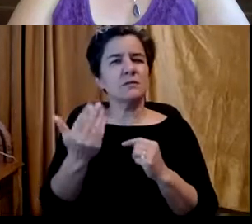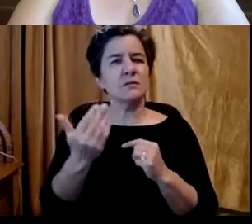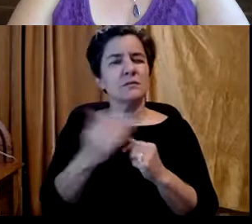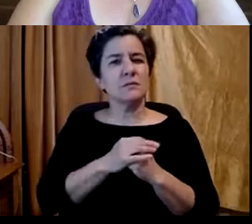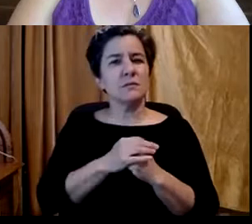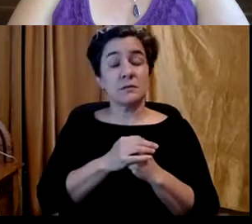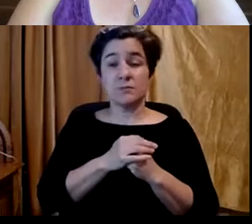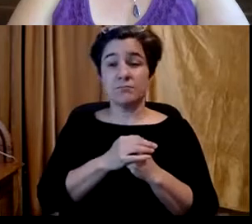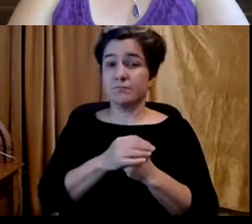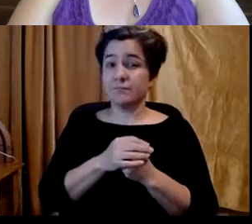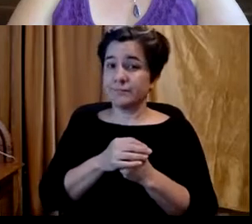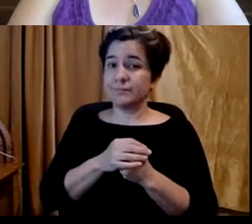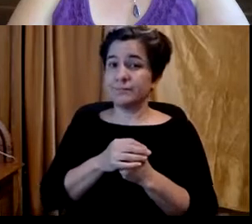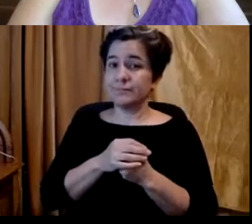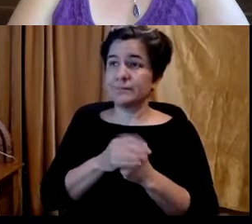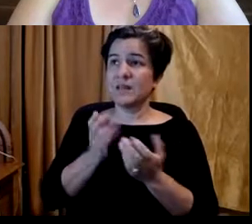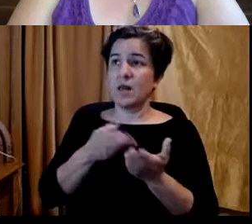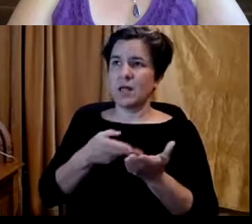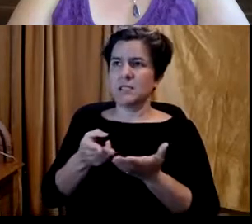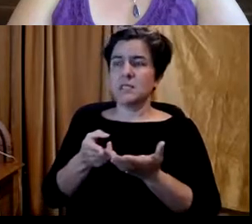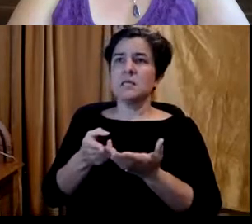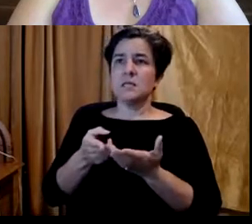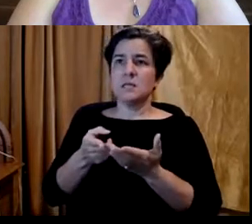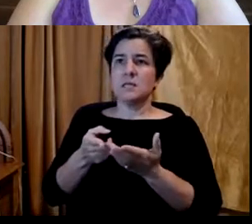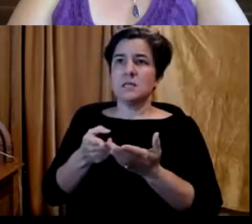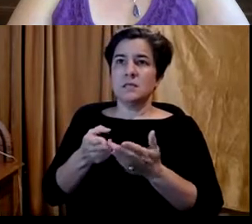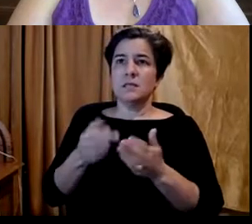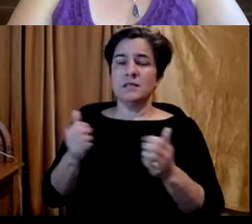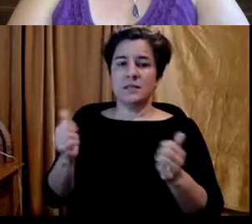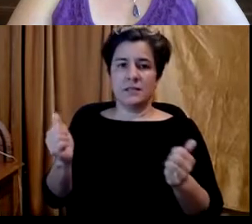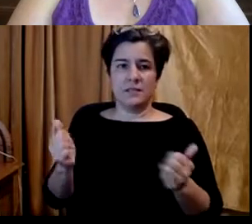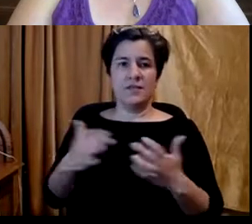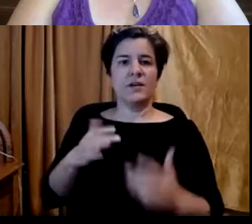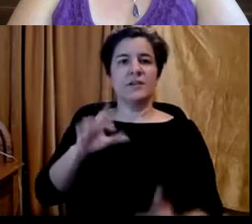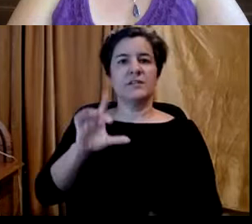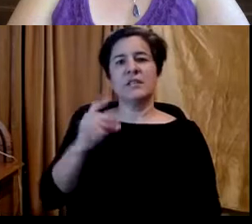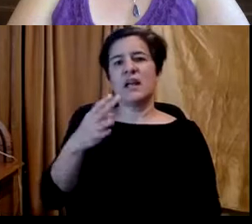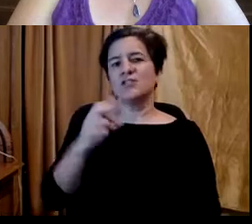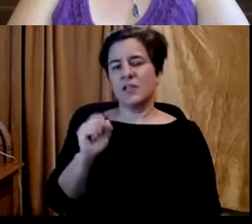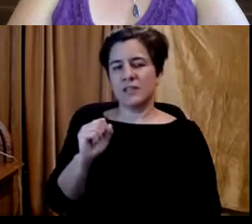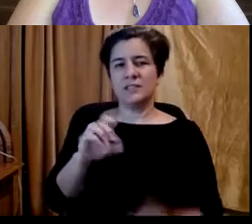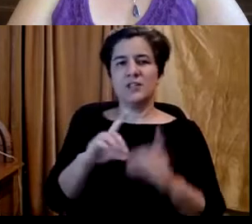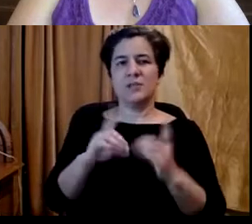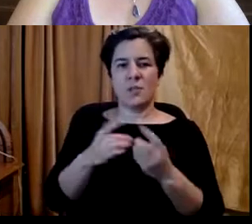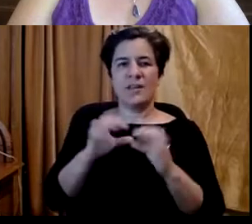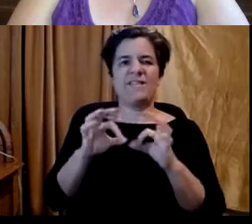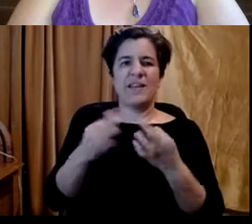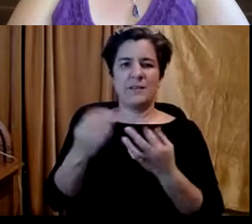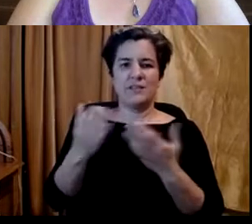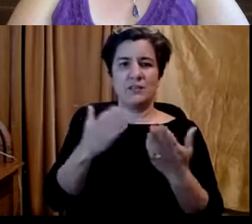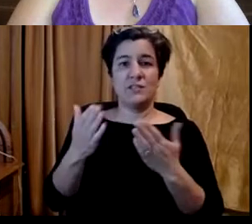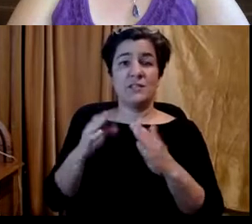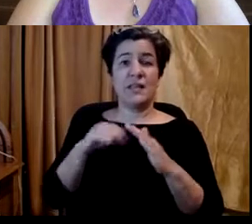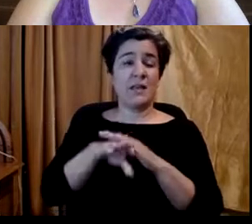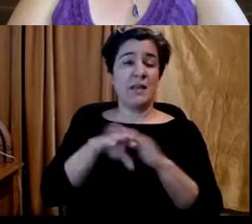To be honest, it's the fear of the Department of Children and Family Services. They have been in and out of our